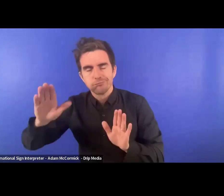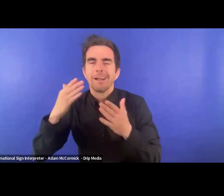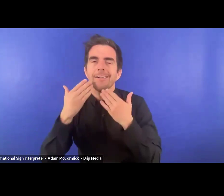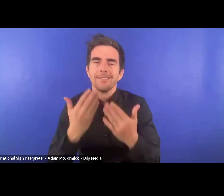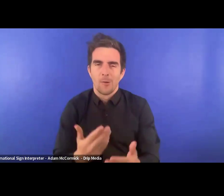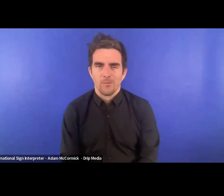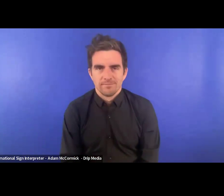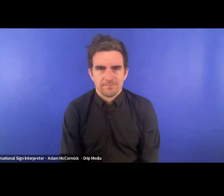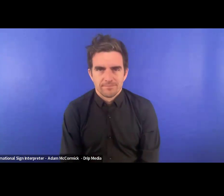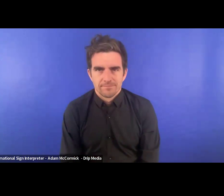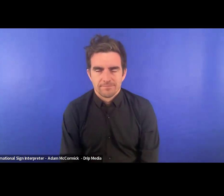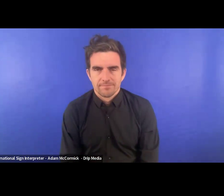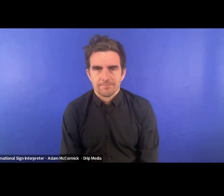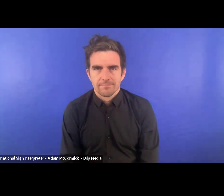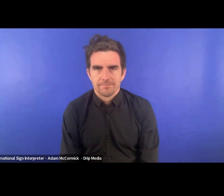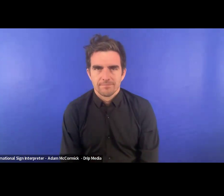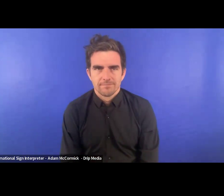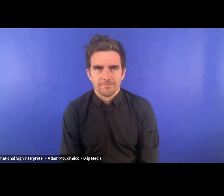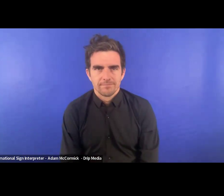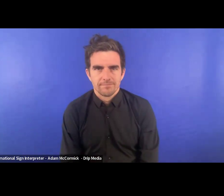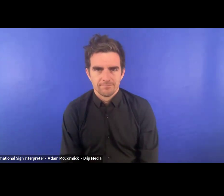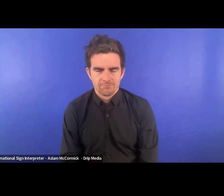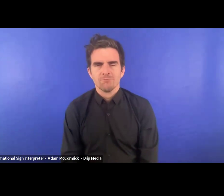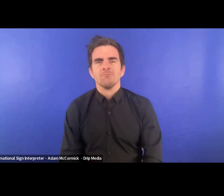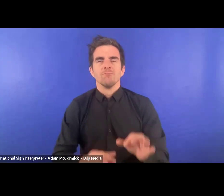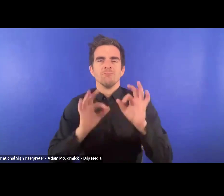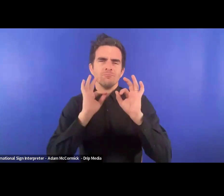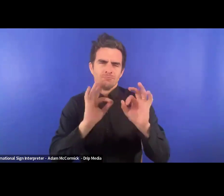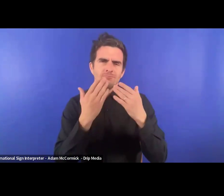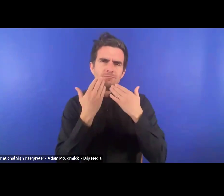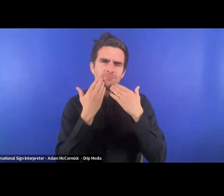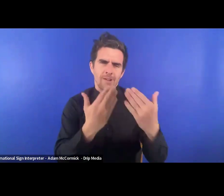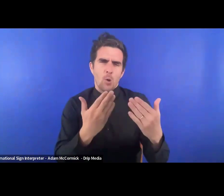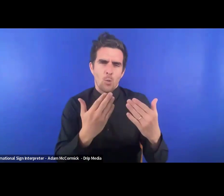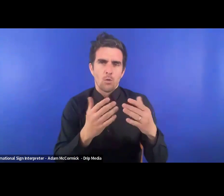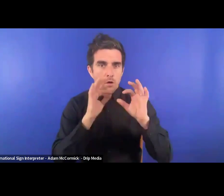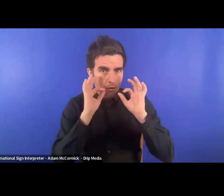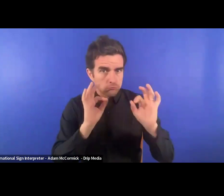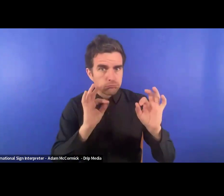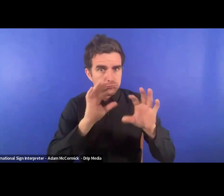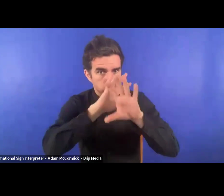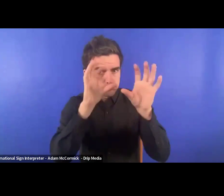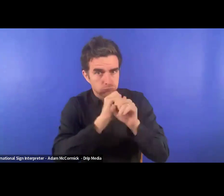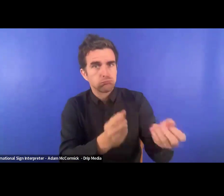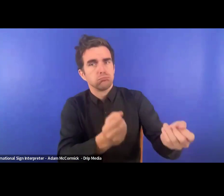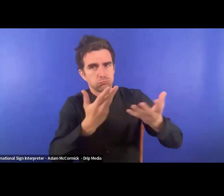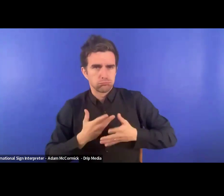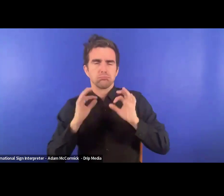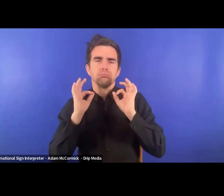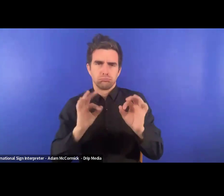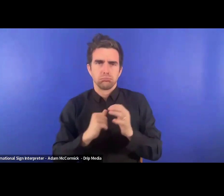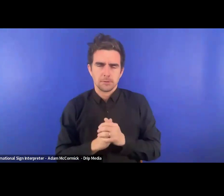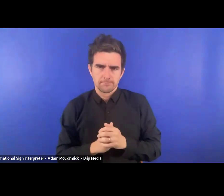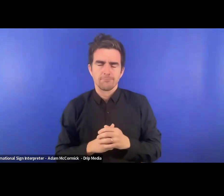Thank you so much for that quick overview. And also, you did a great job introducing Waiswa Nkwanga,